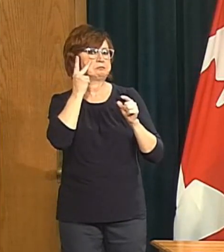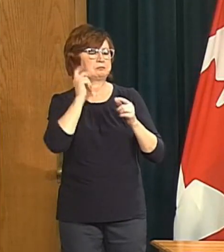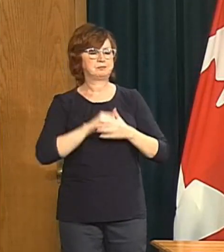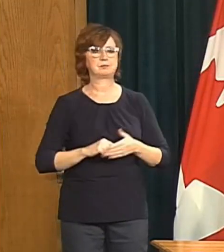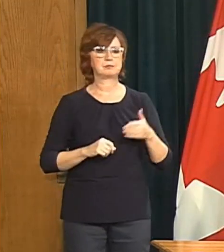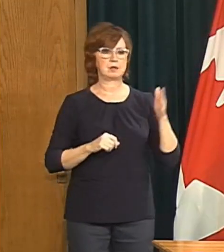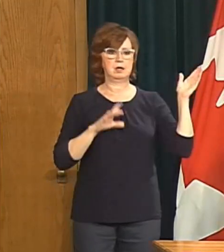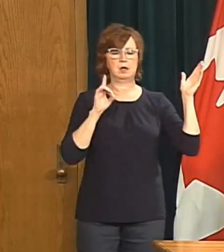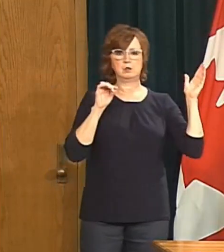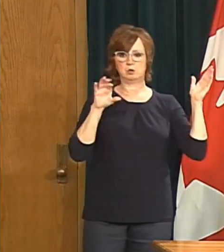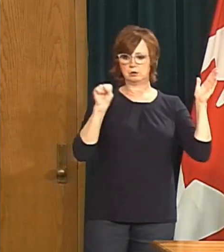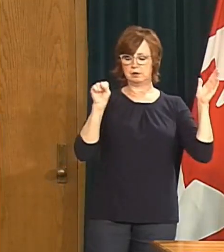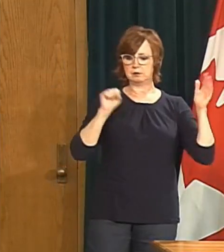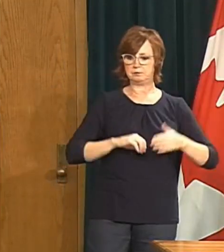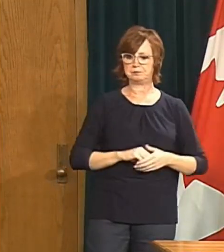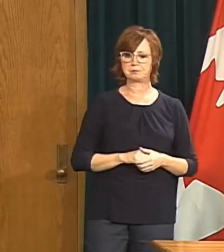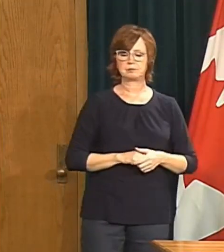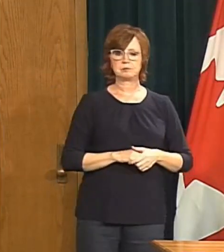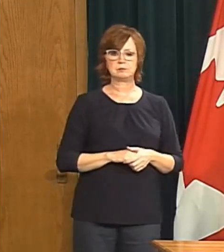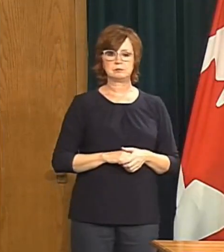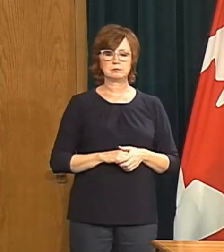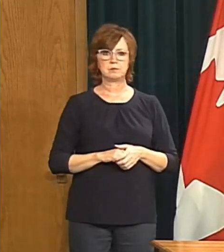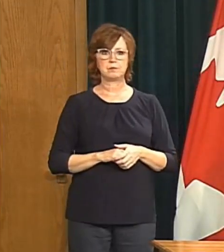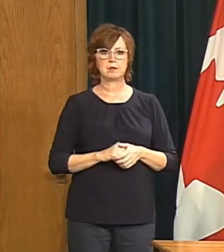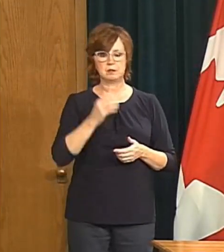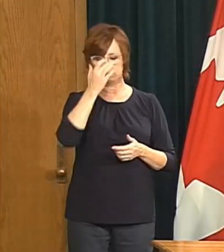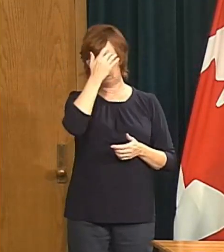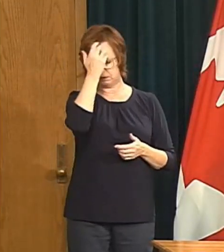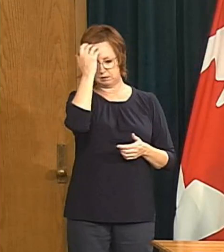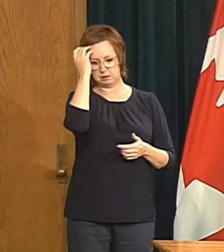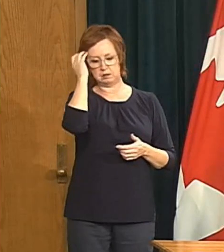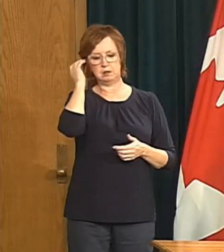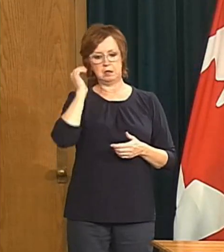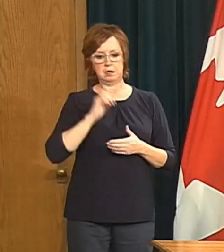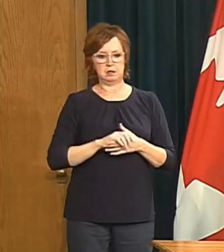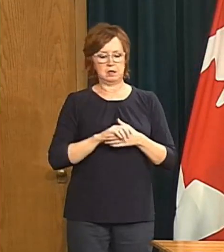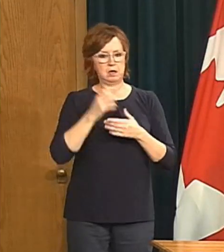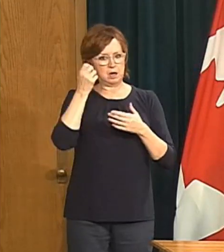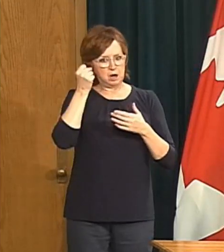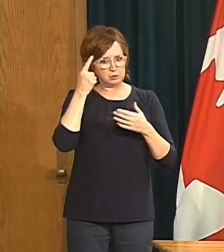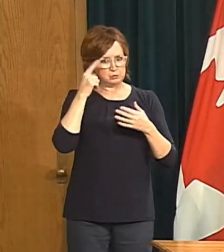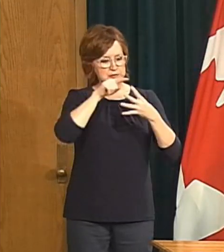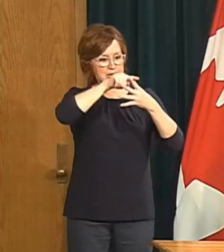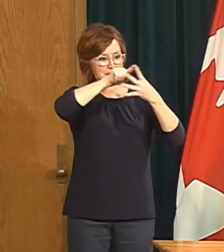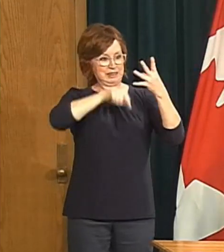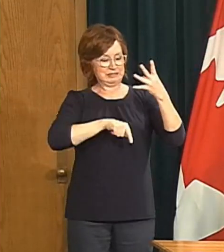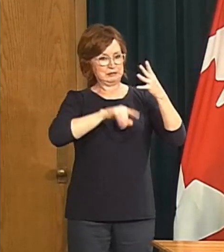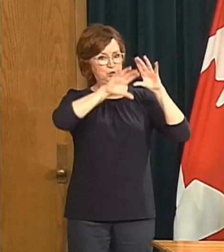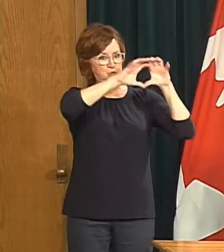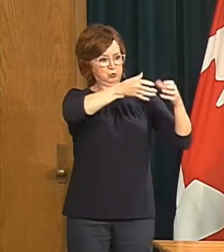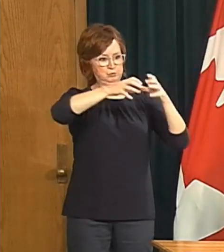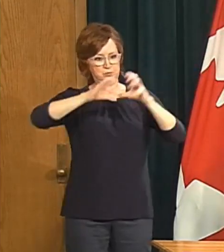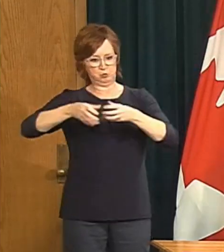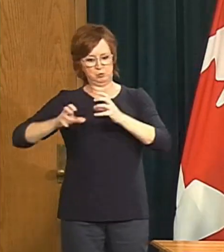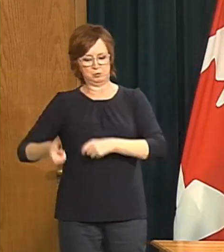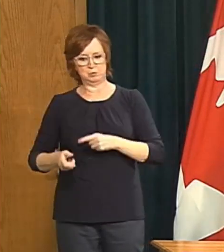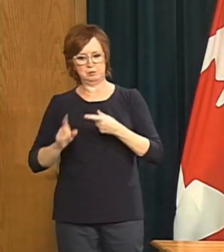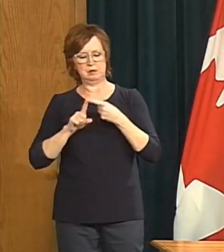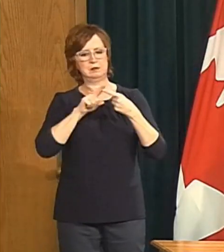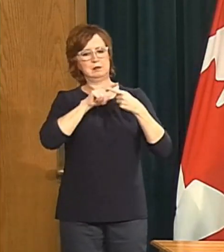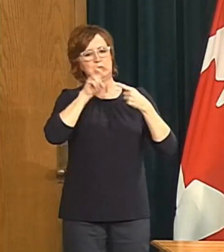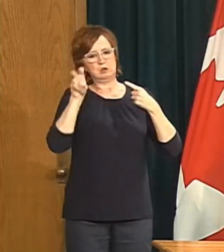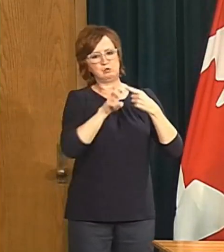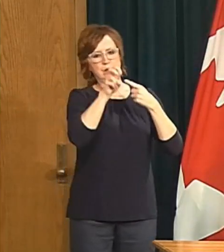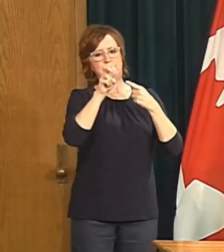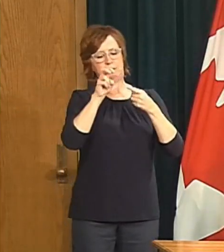exposure categories are really important because while we expect to see cases from international travel, the volume has gone down